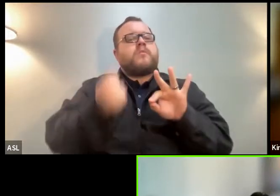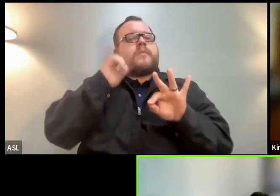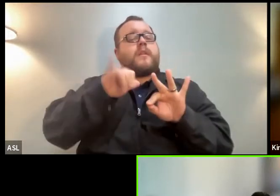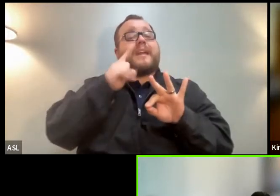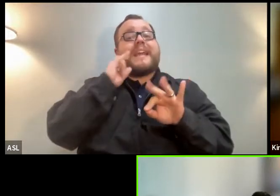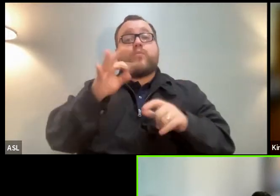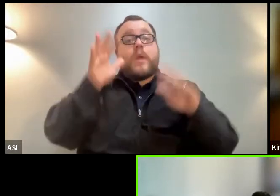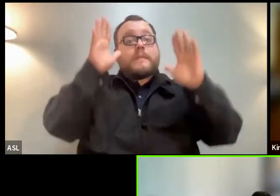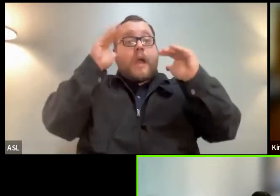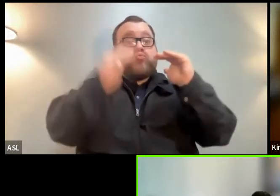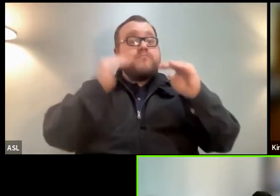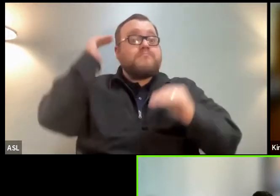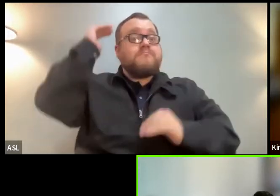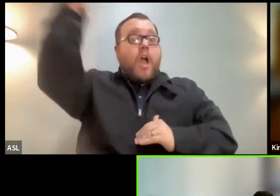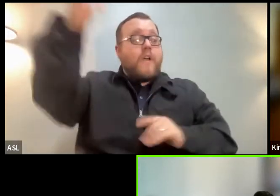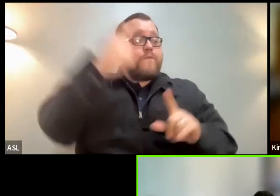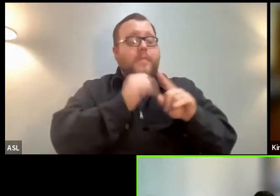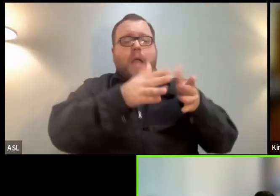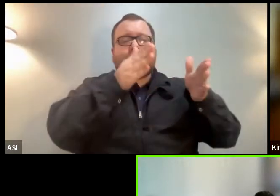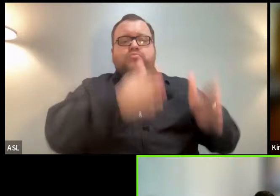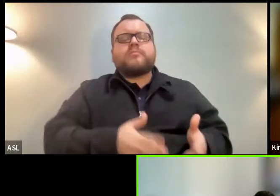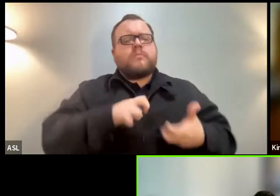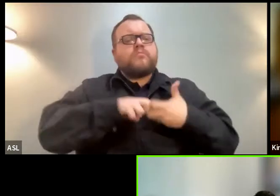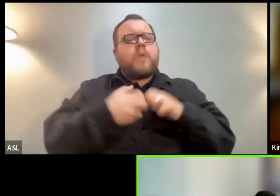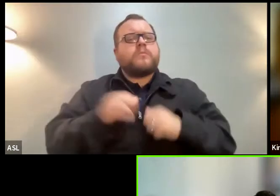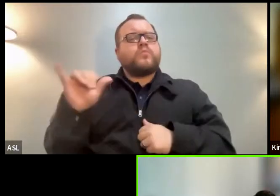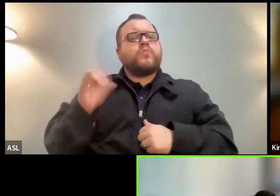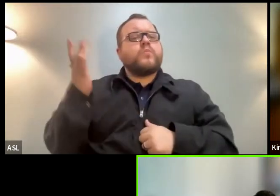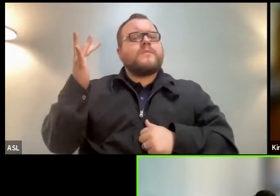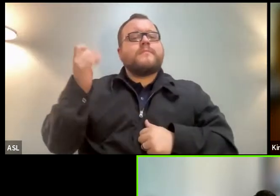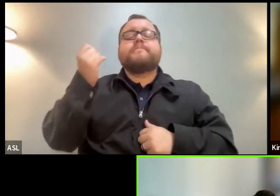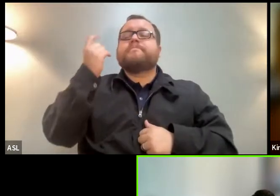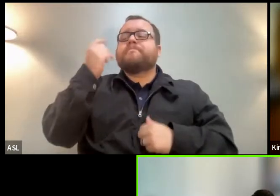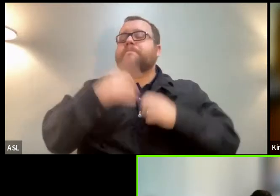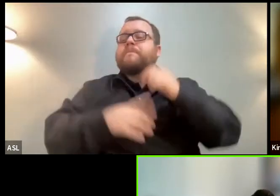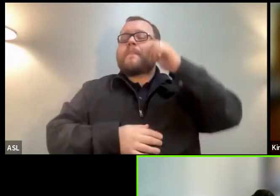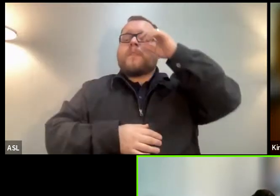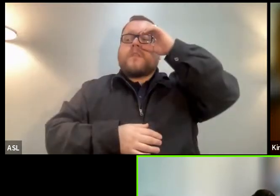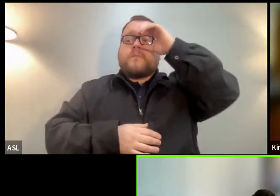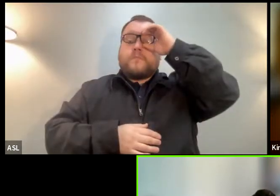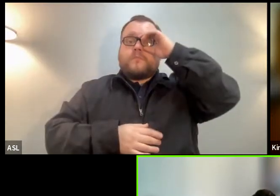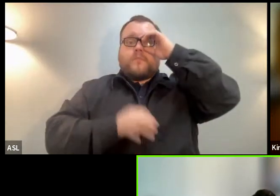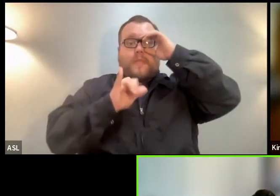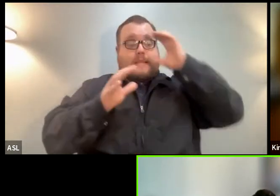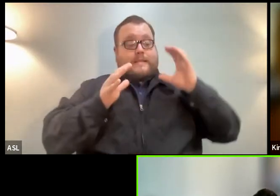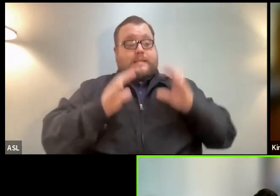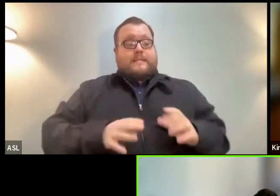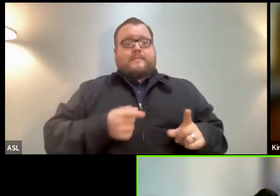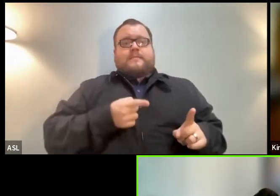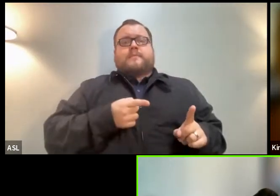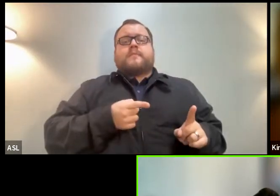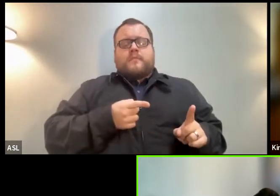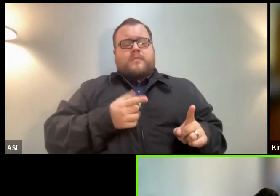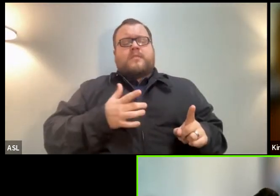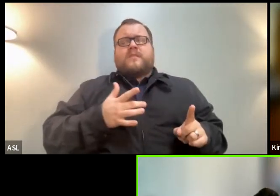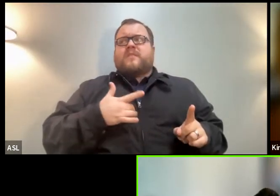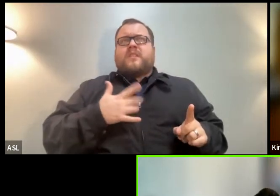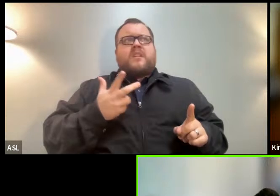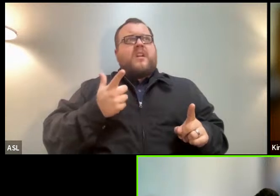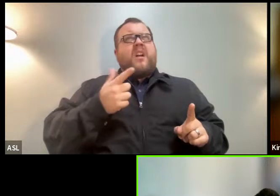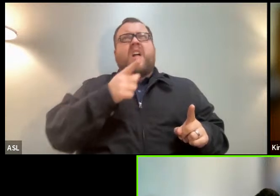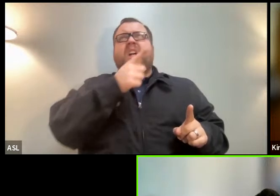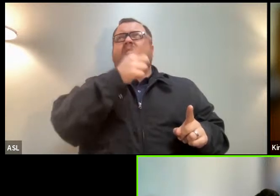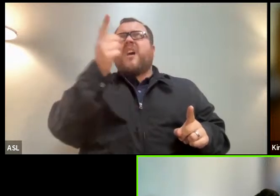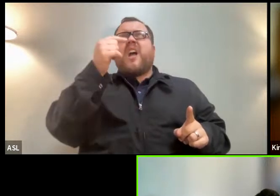is just as problematic, because then, you know, the client starts feeling really bad about